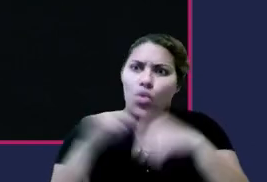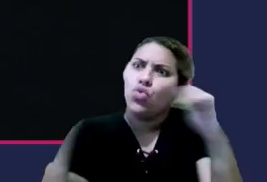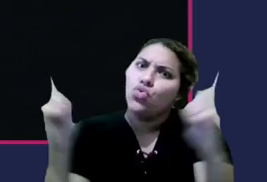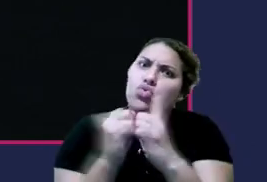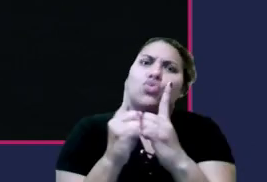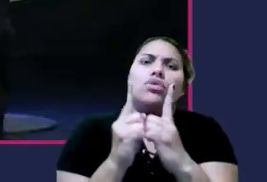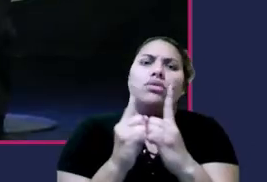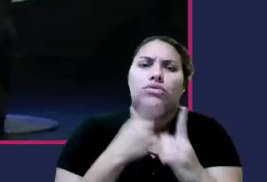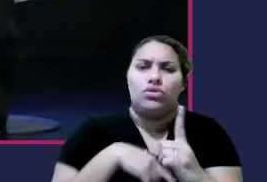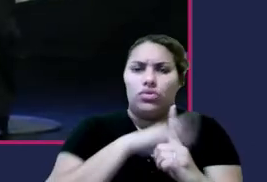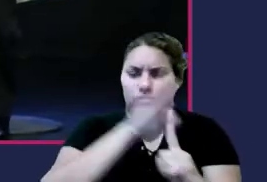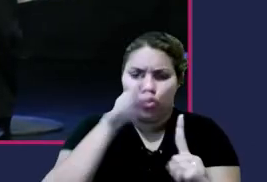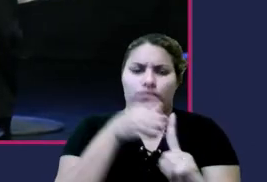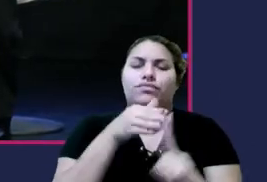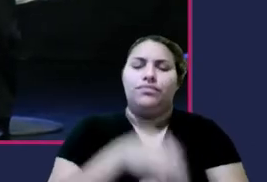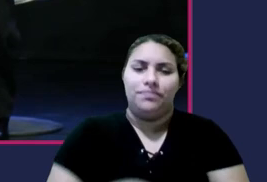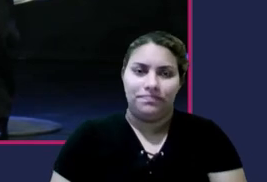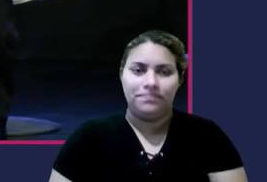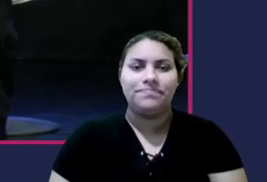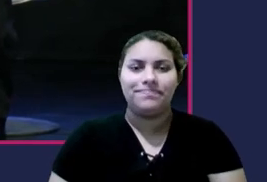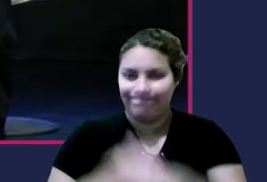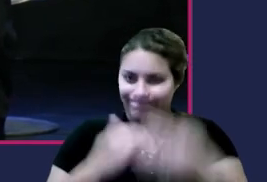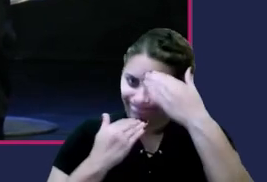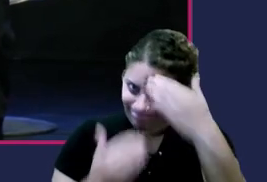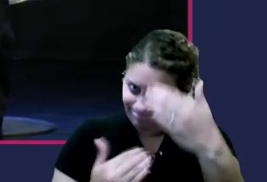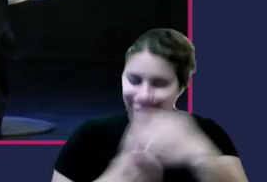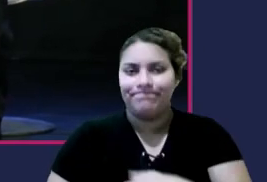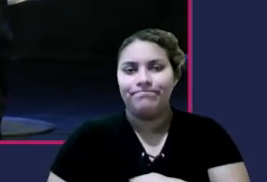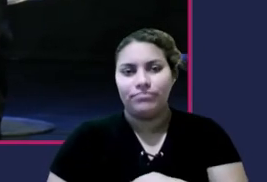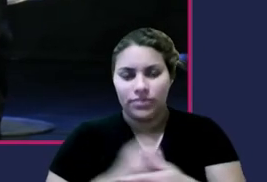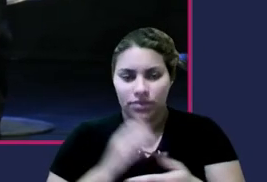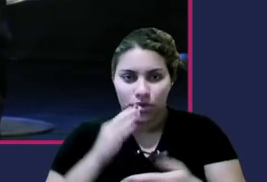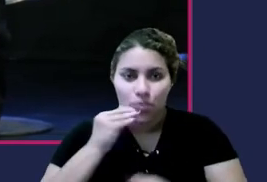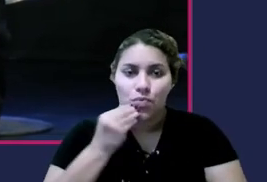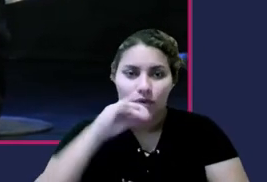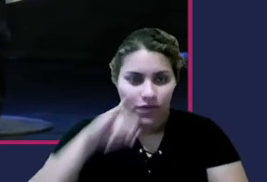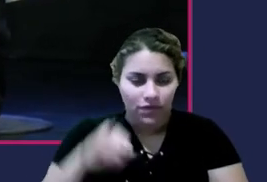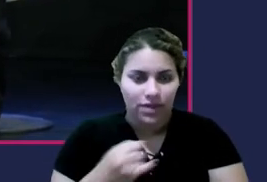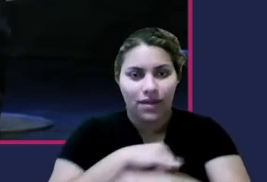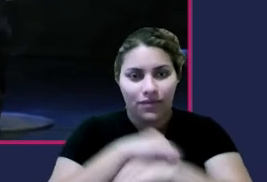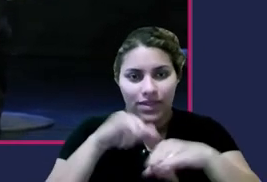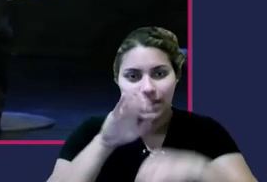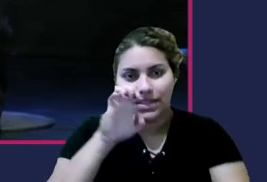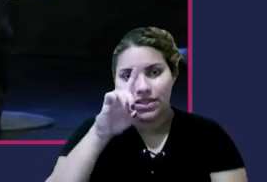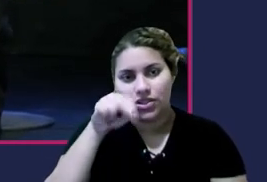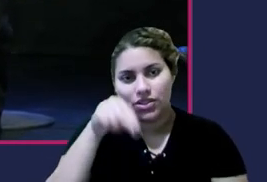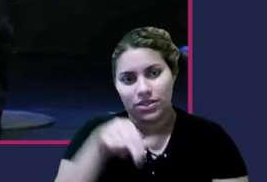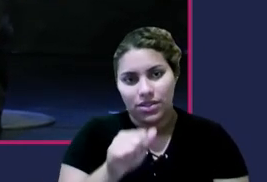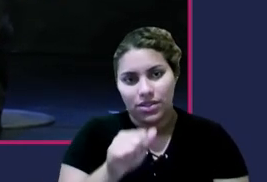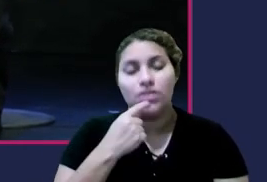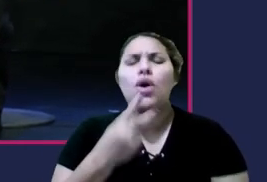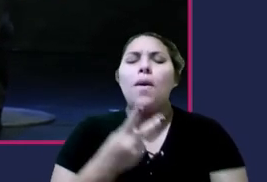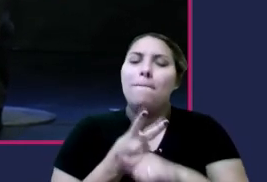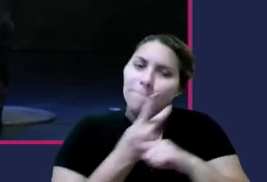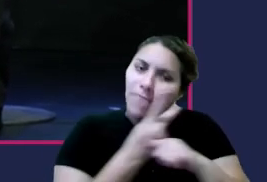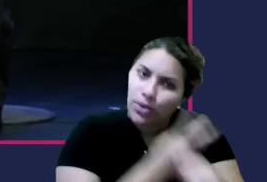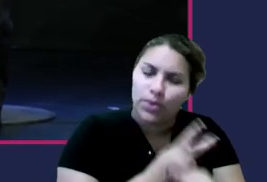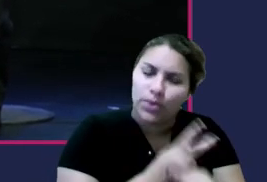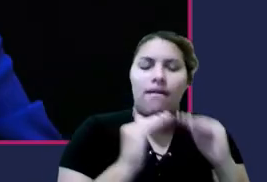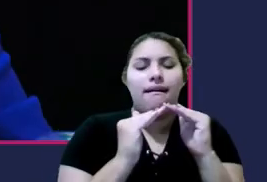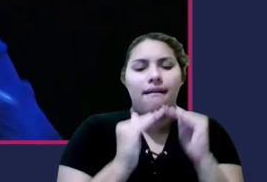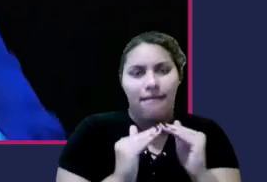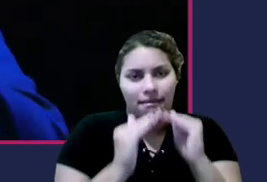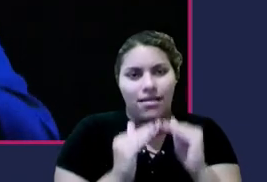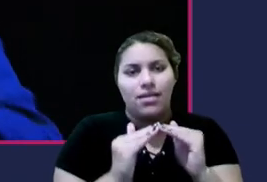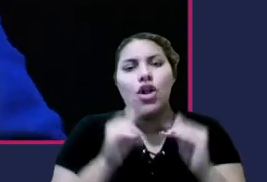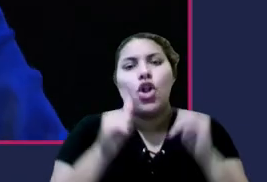providing service for these people on the short run. And that's our goal. Thank you. And I'm going to tell